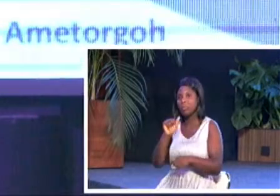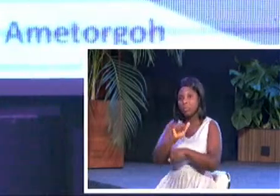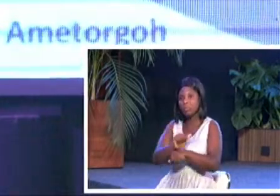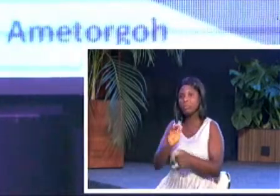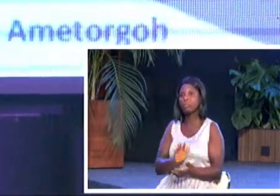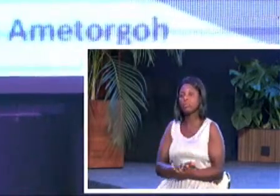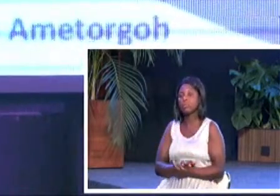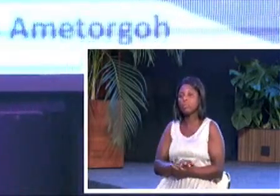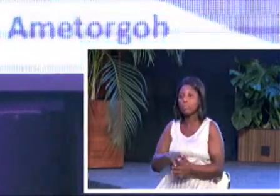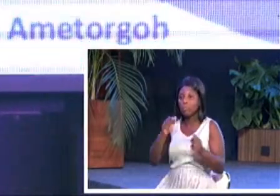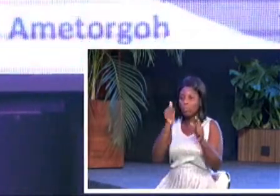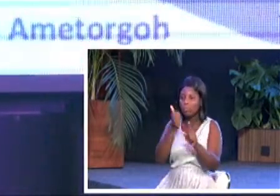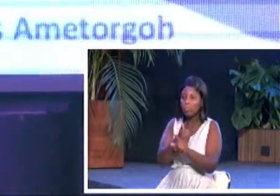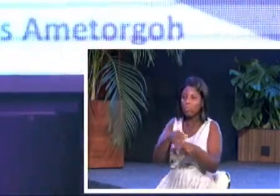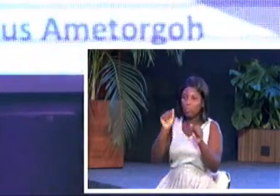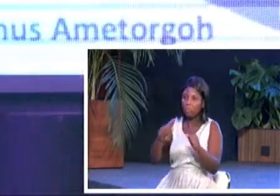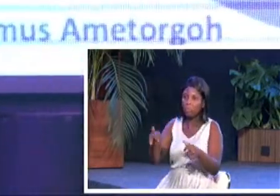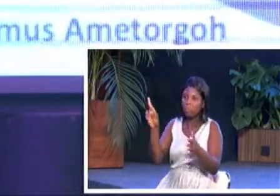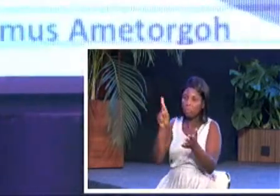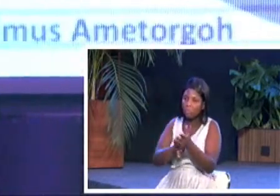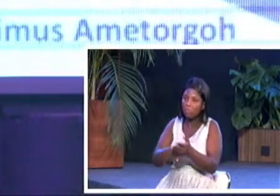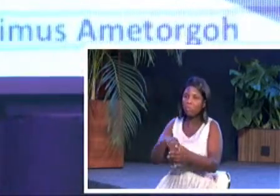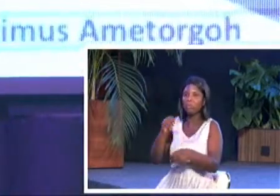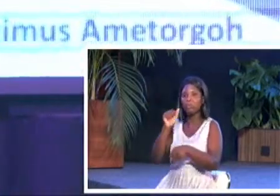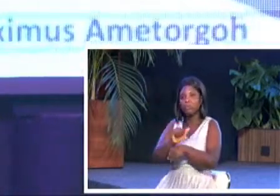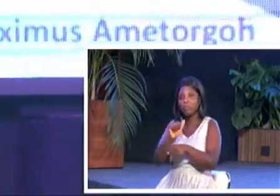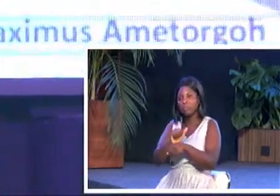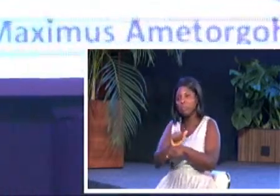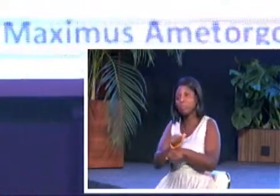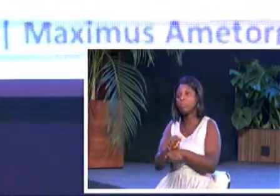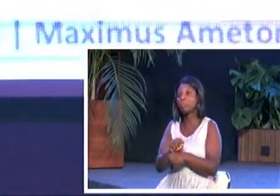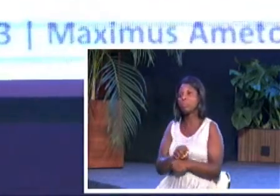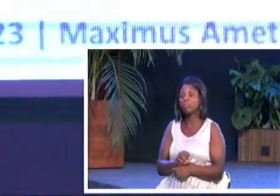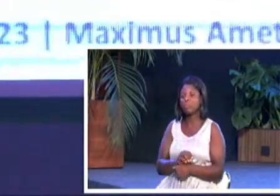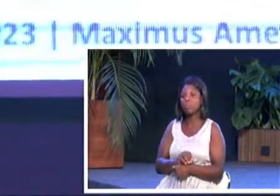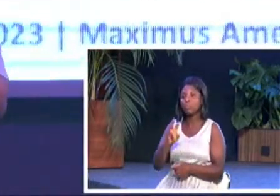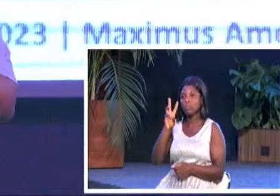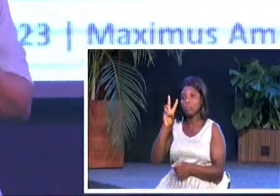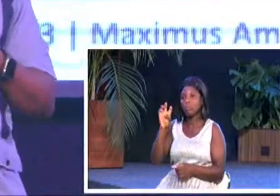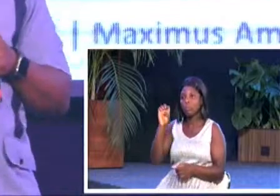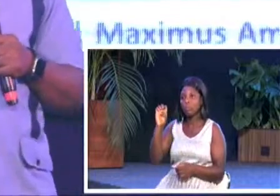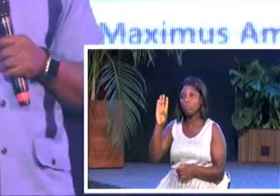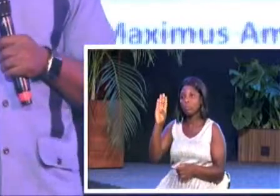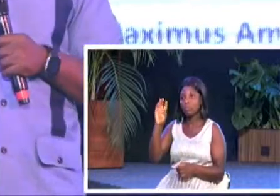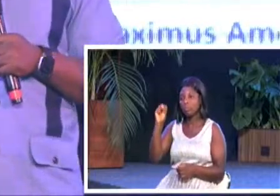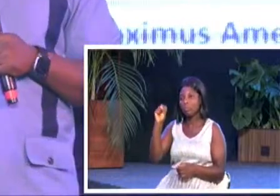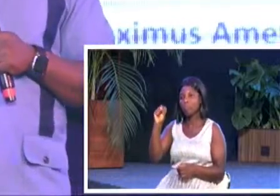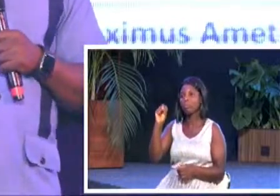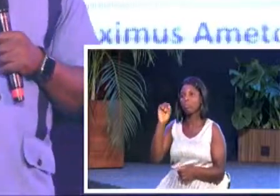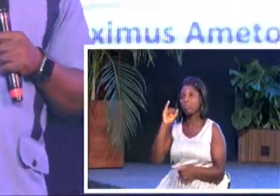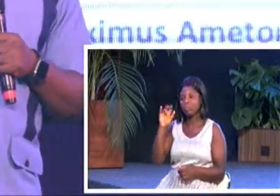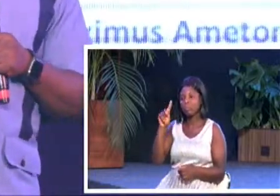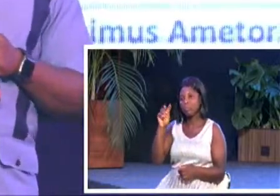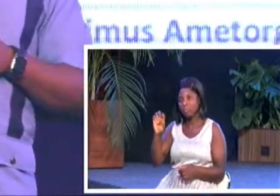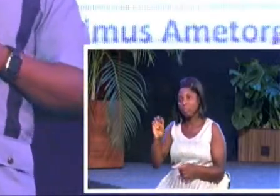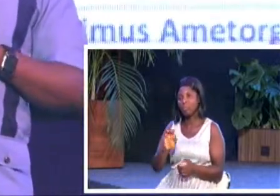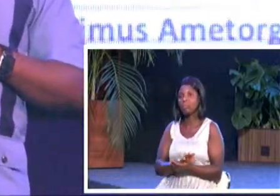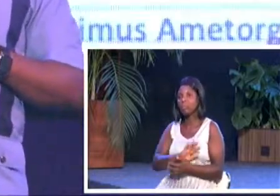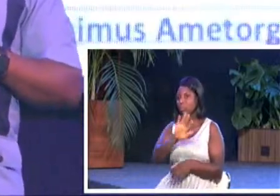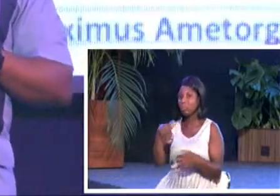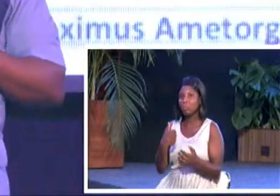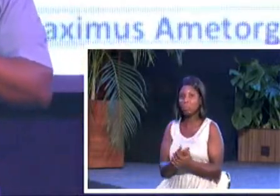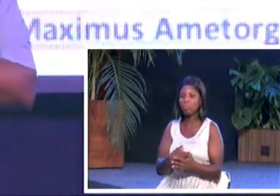the first page or second page. So that's the search engine, whether specialist, strategist, manager, they have all the